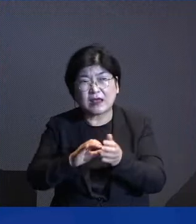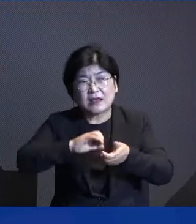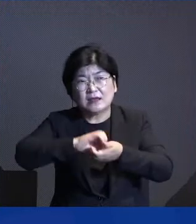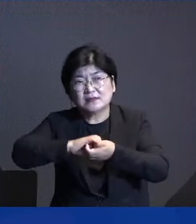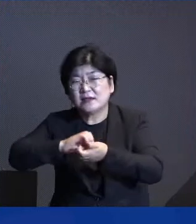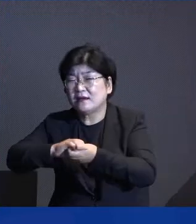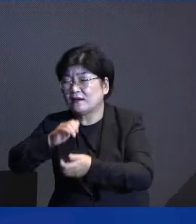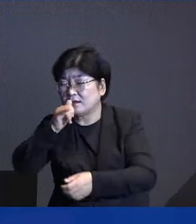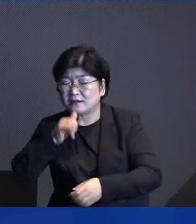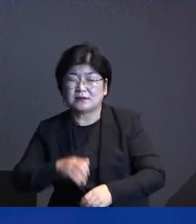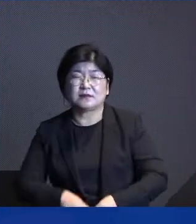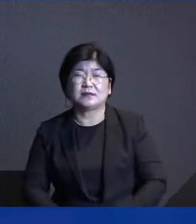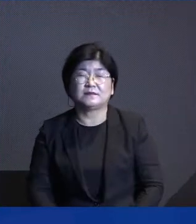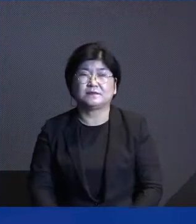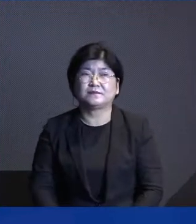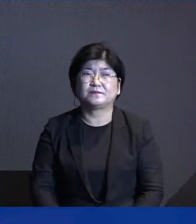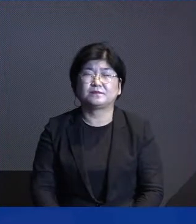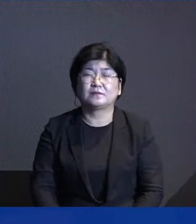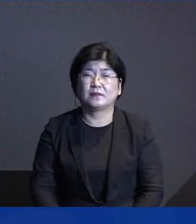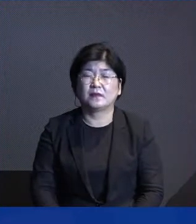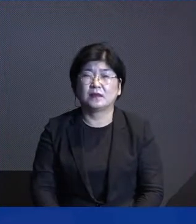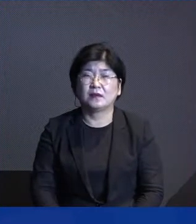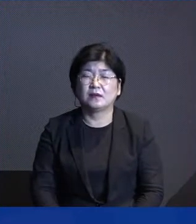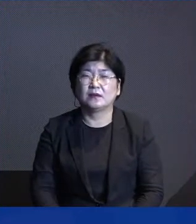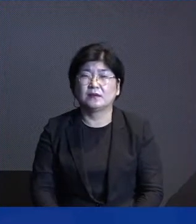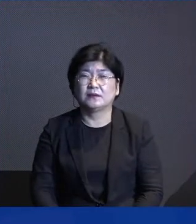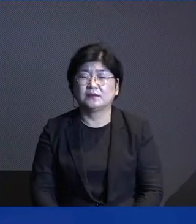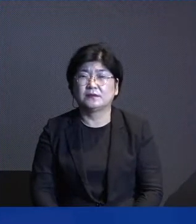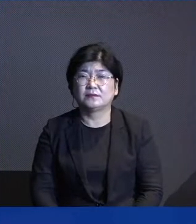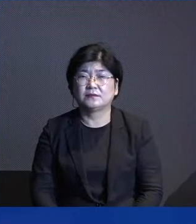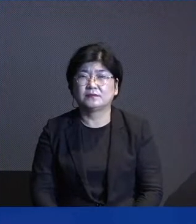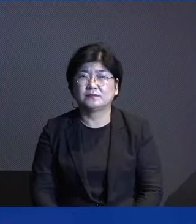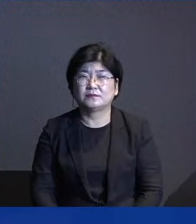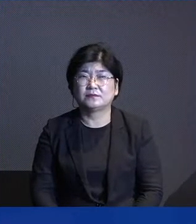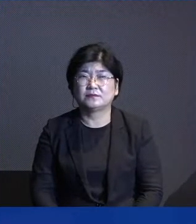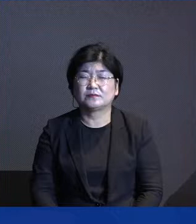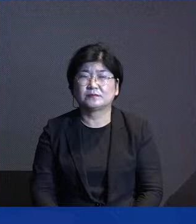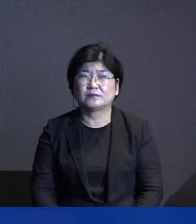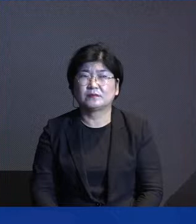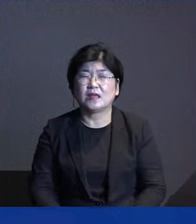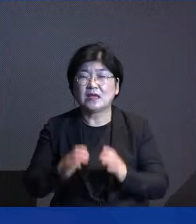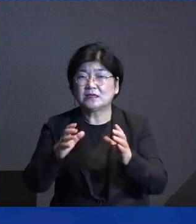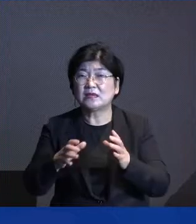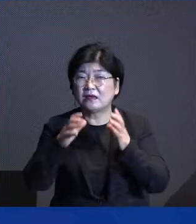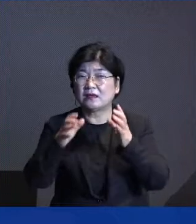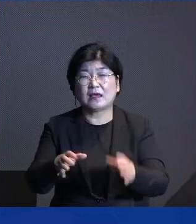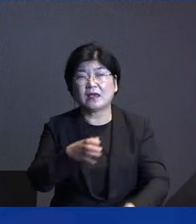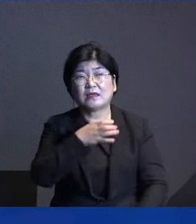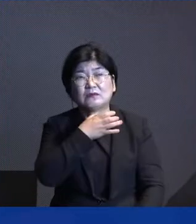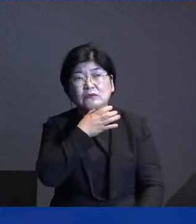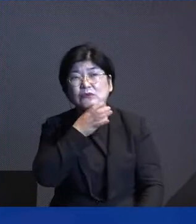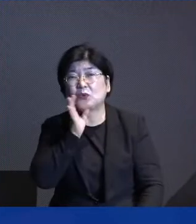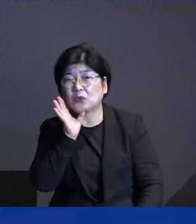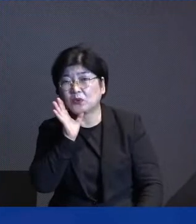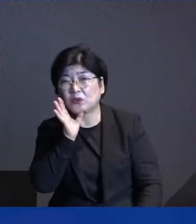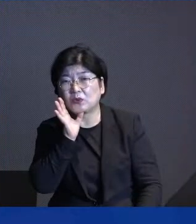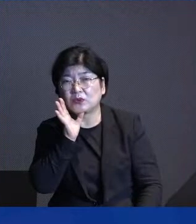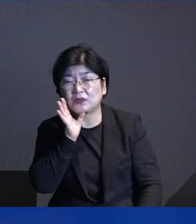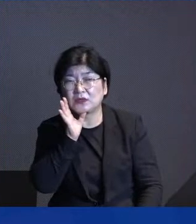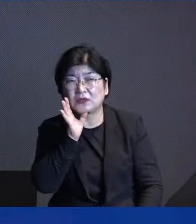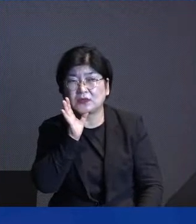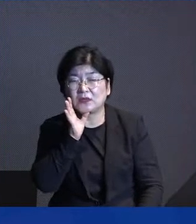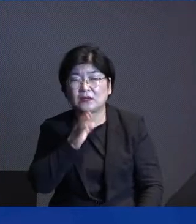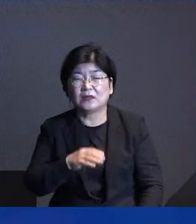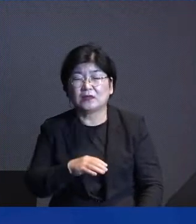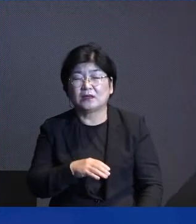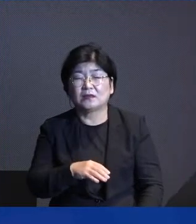we were having a discussion for this World Elder Abuse Awareness Day, we actually realized that how limited data is from lower and